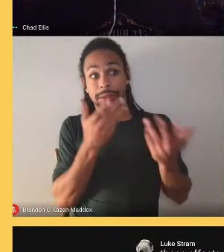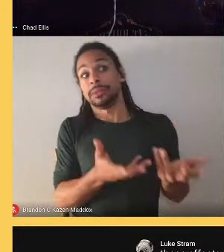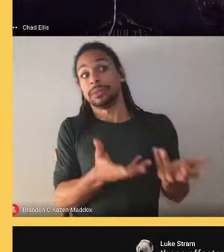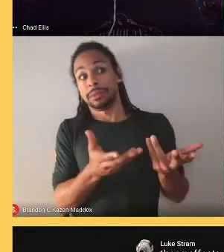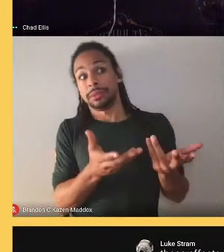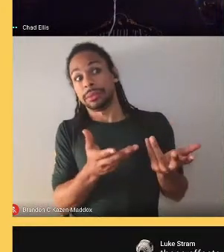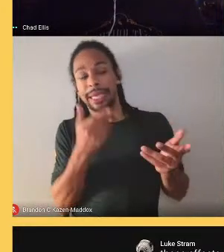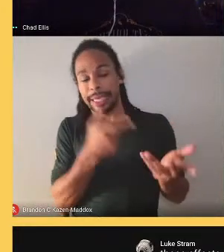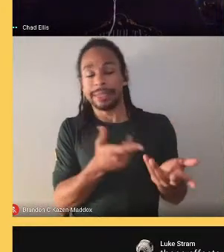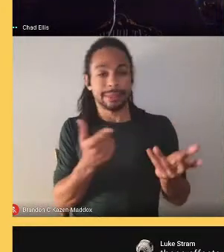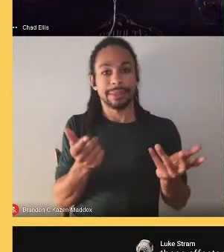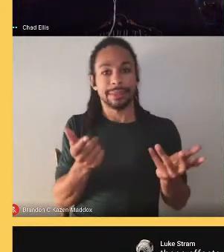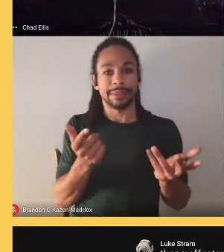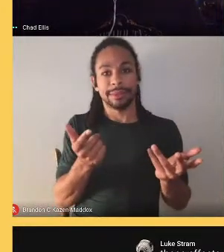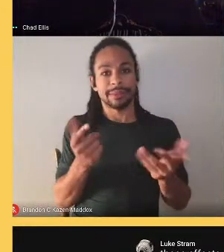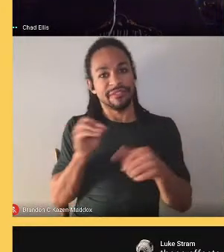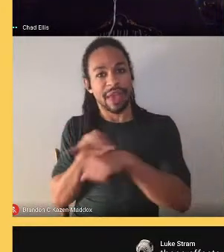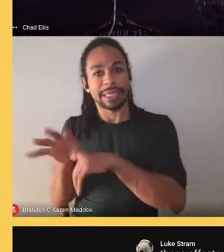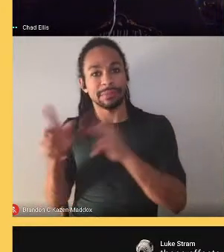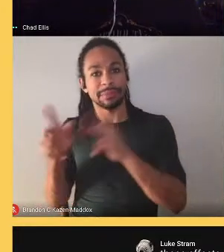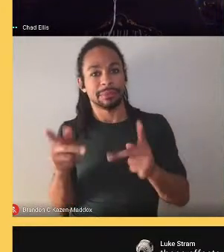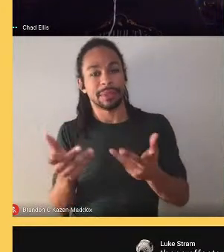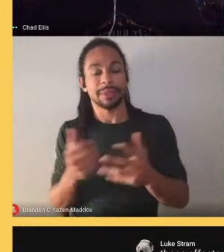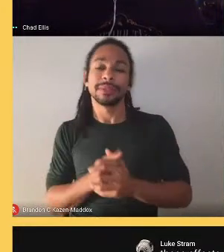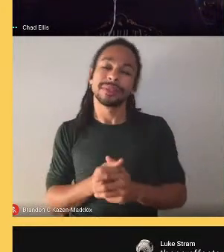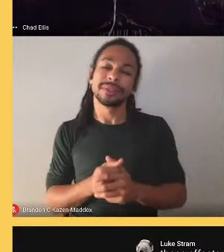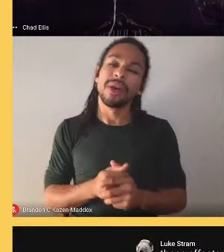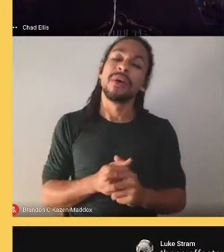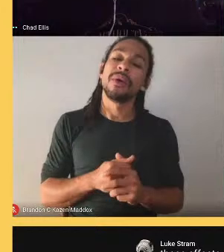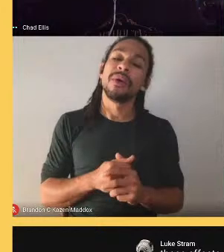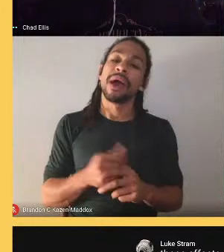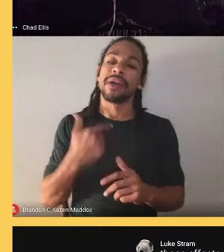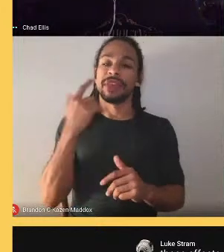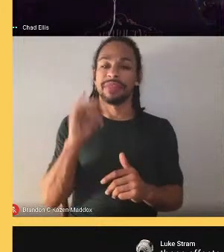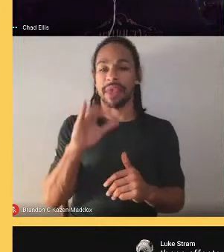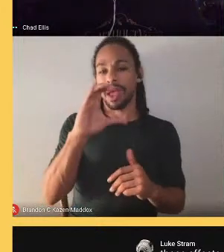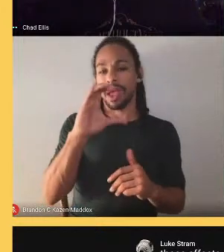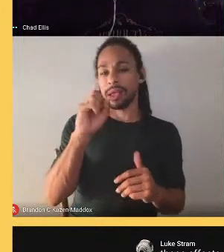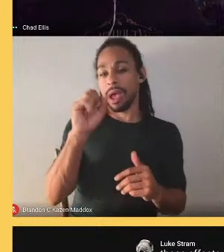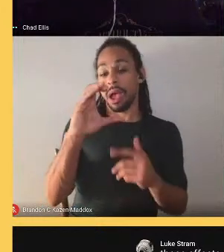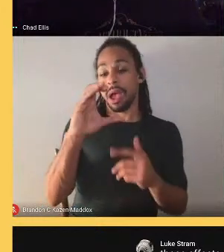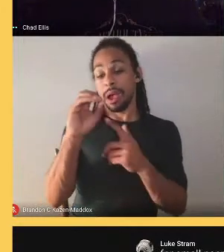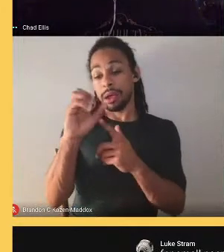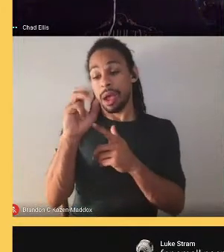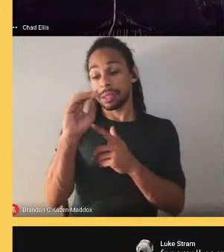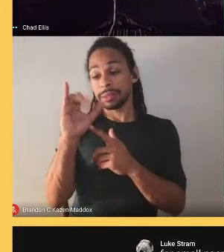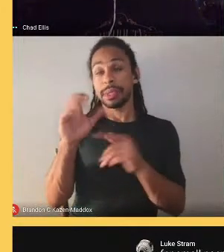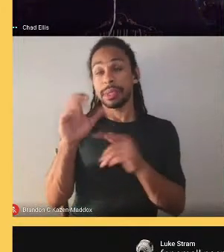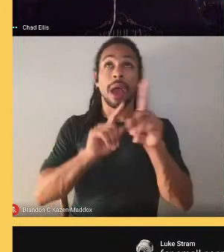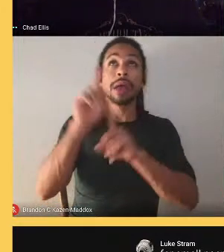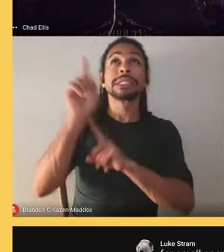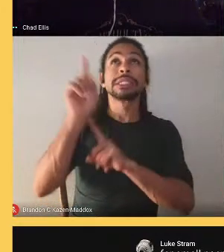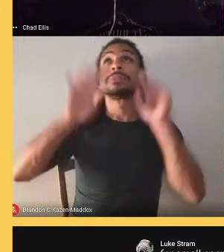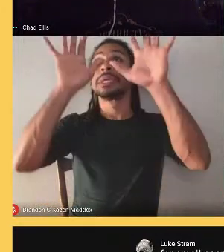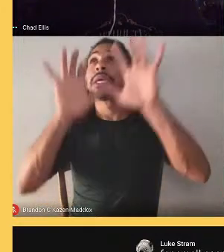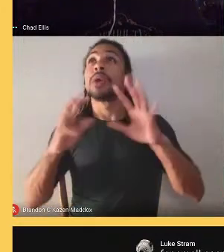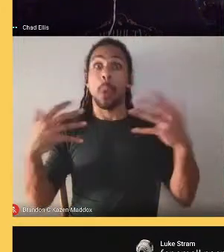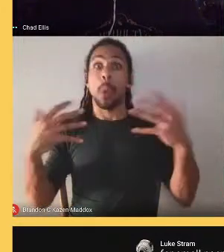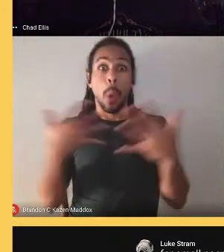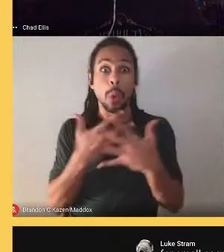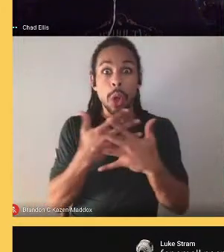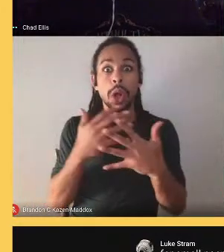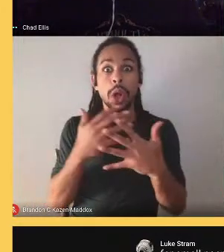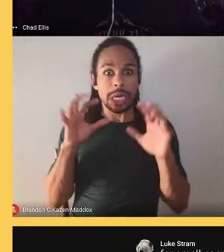think that cosmic horror really resonates across the board, specifically to the cultural side of things, like, you